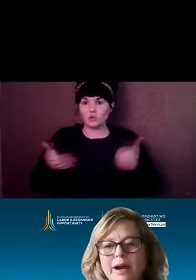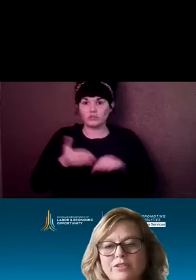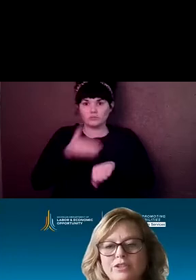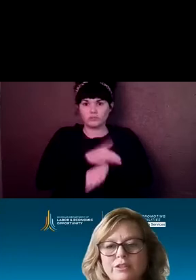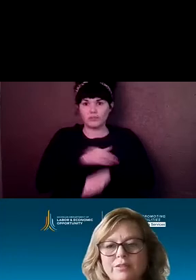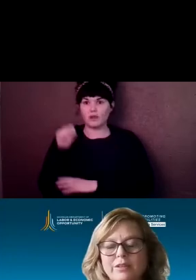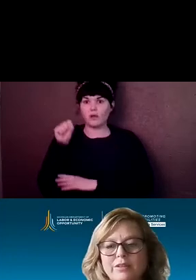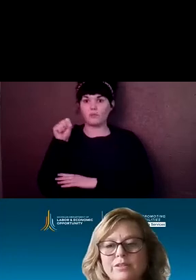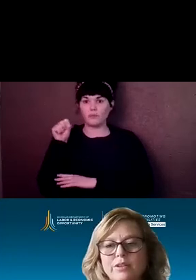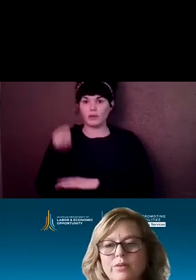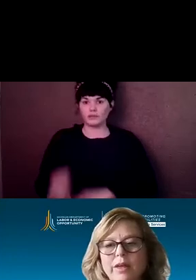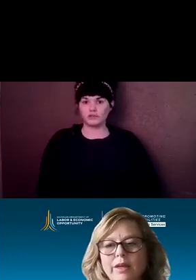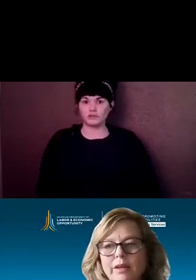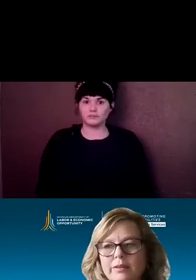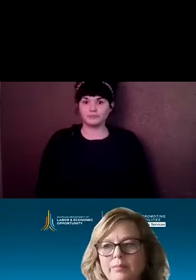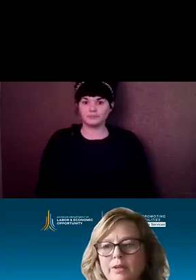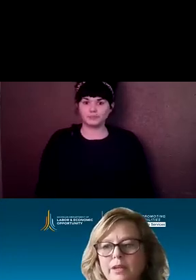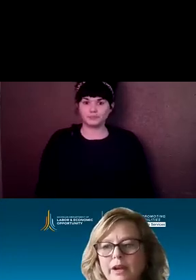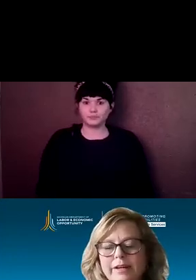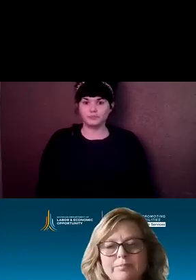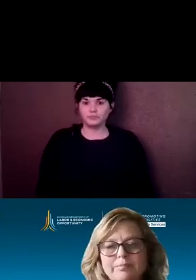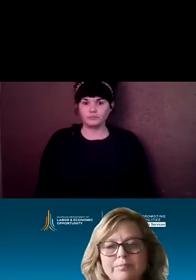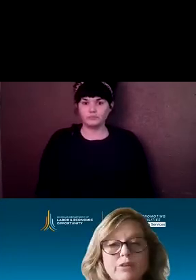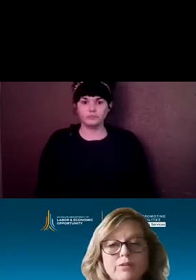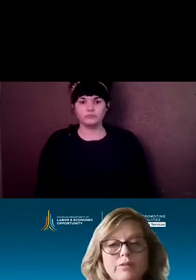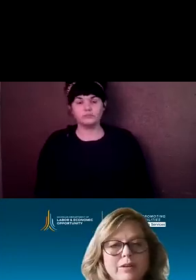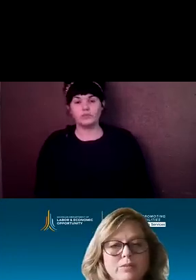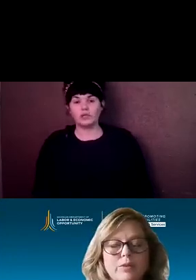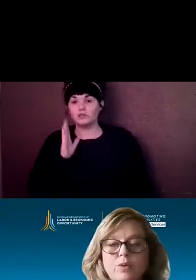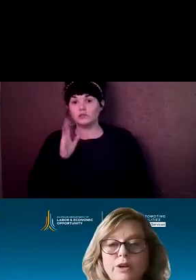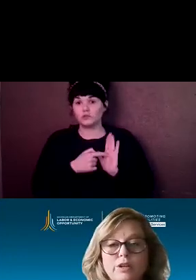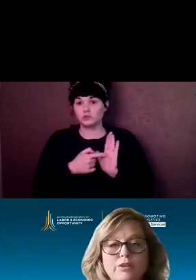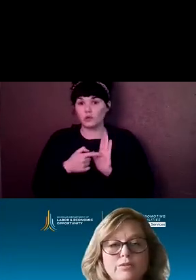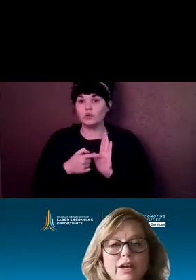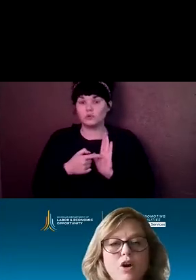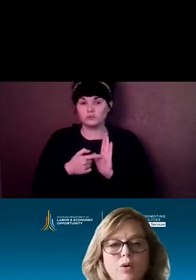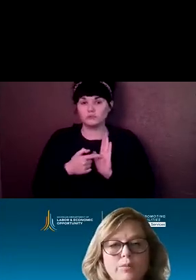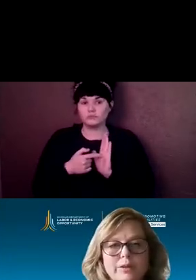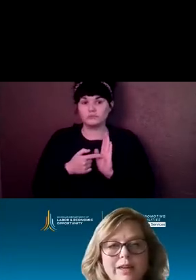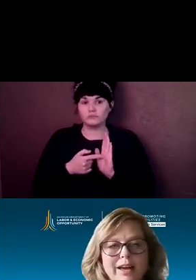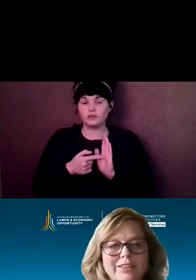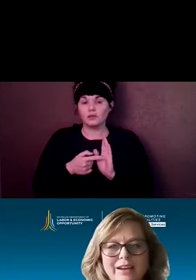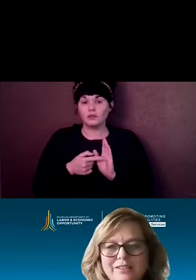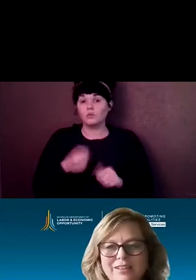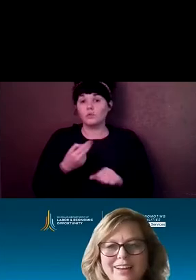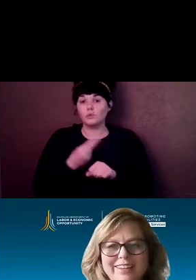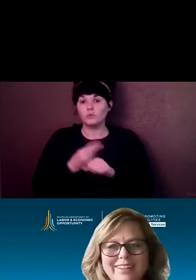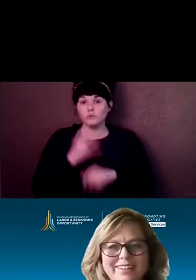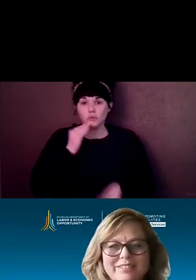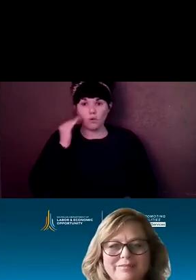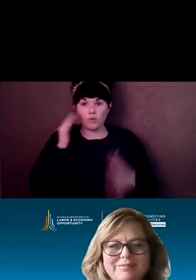upright posture. So let me show you what you can use at home on the next